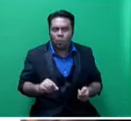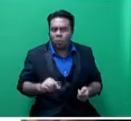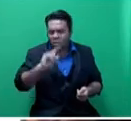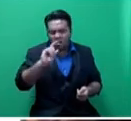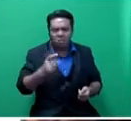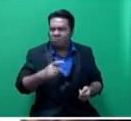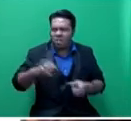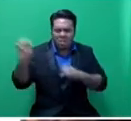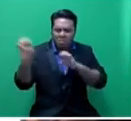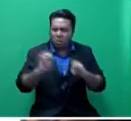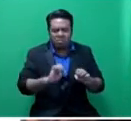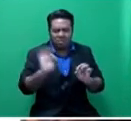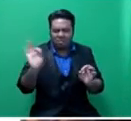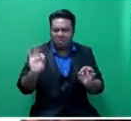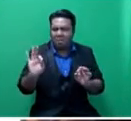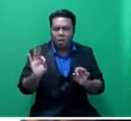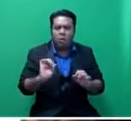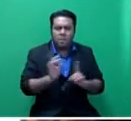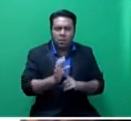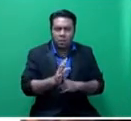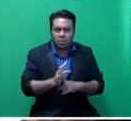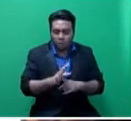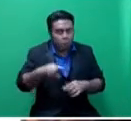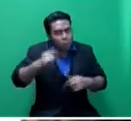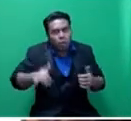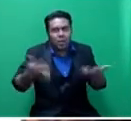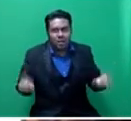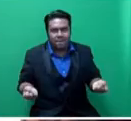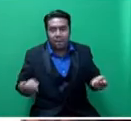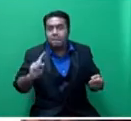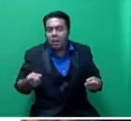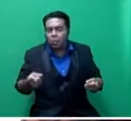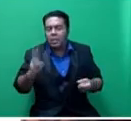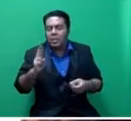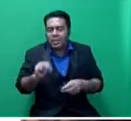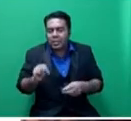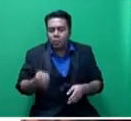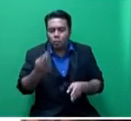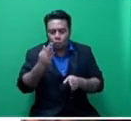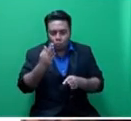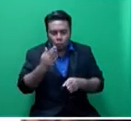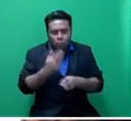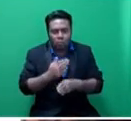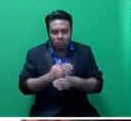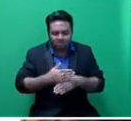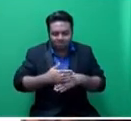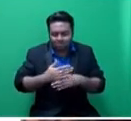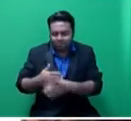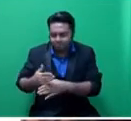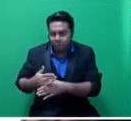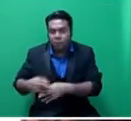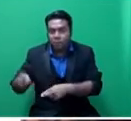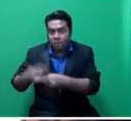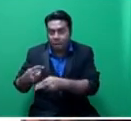imports. Definitely, Mr. Speaker, but we have to take that level of commitment